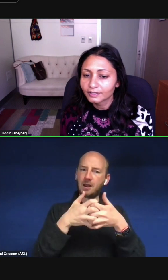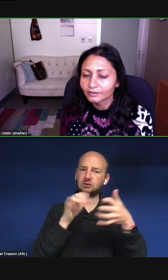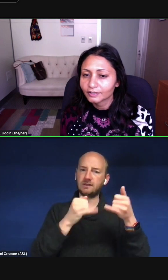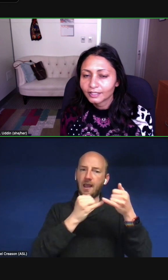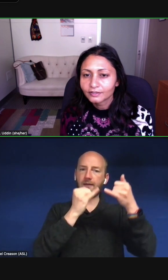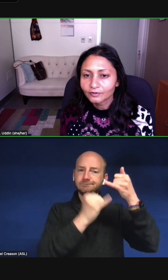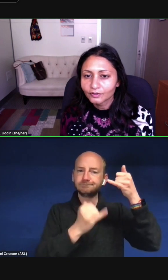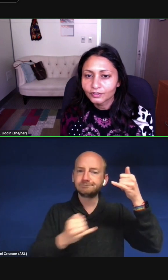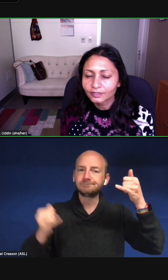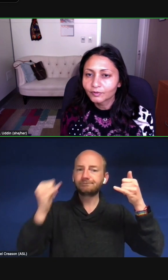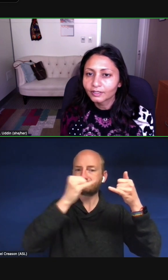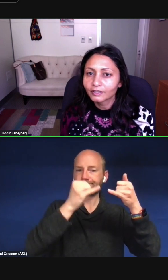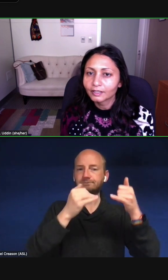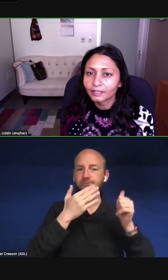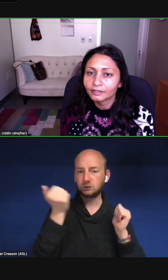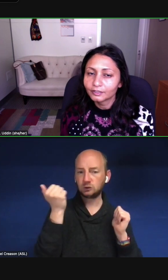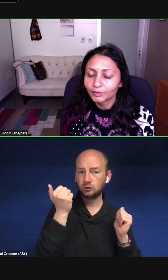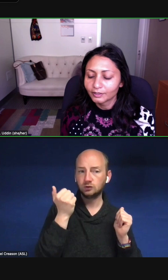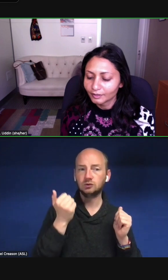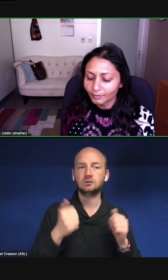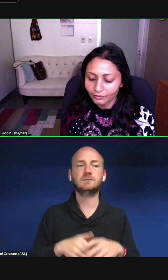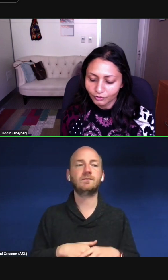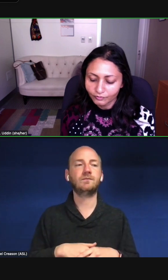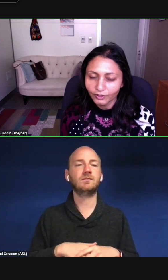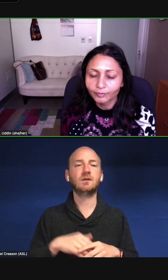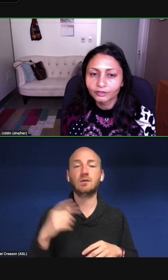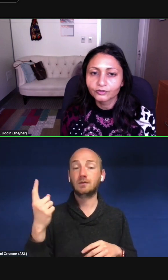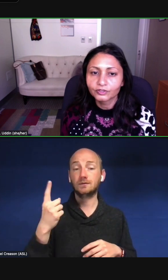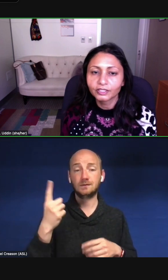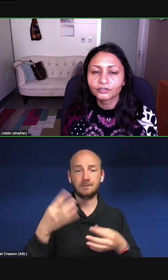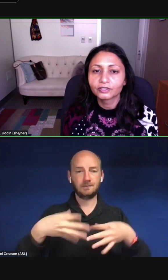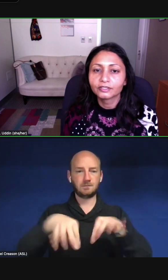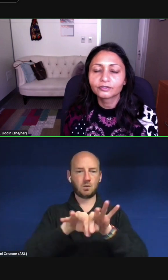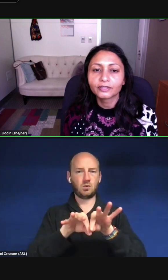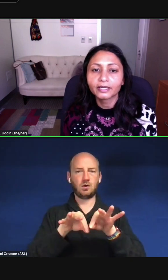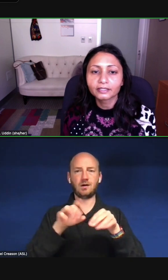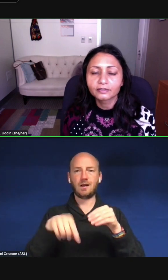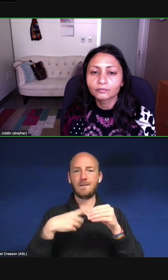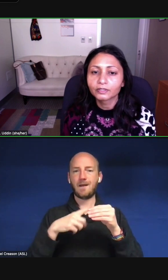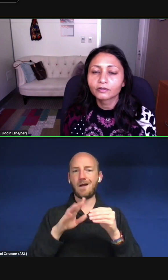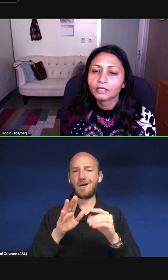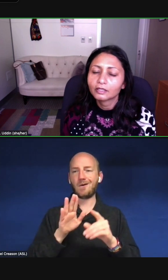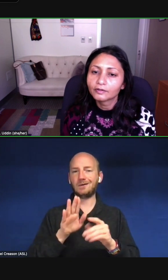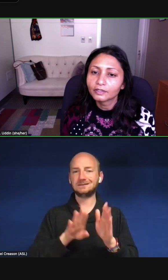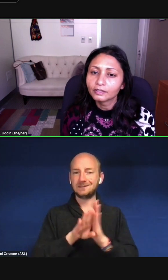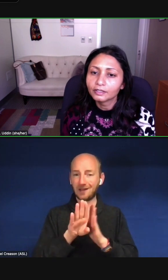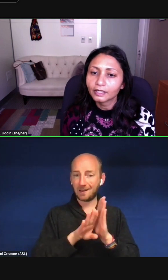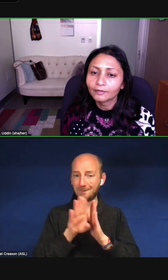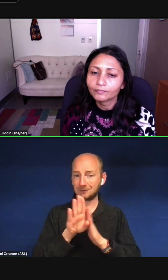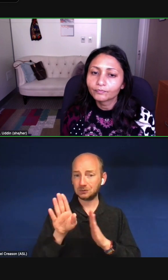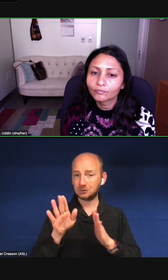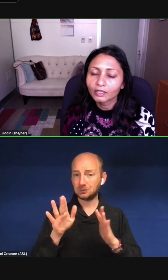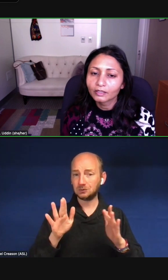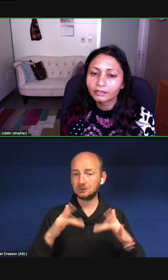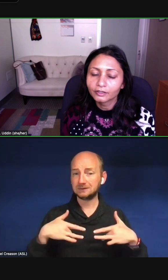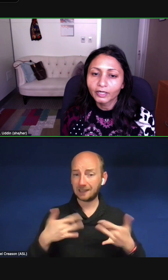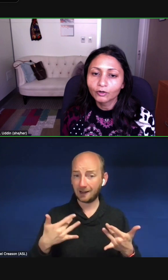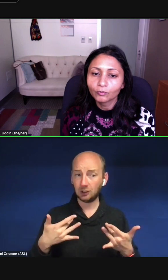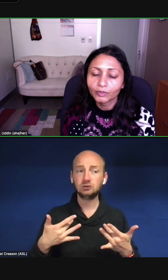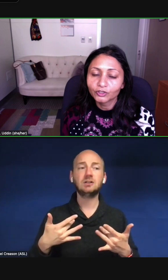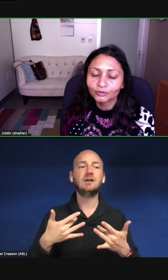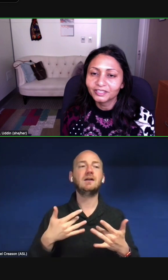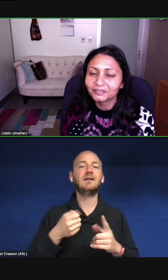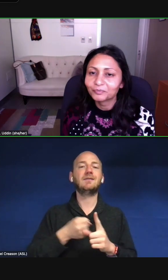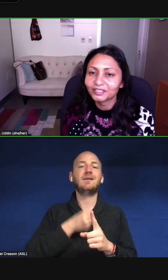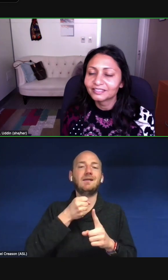of the scanner. So there's something dependent about your developmental stage that interacts with the,